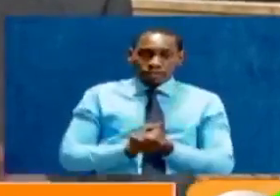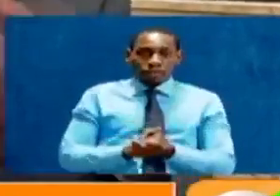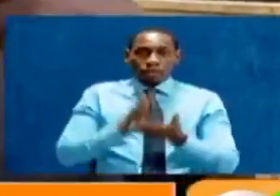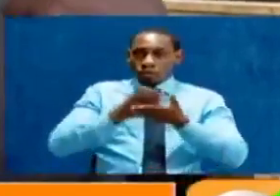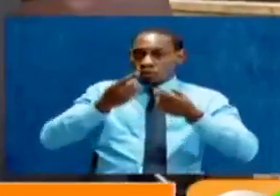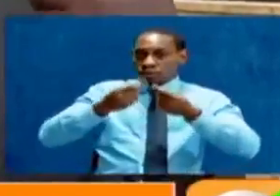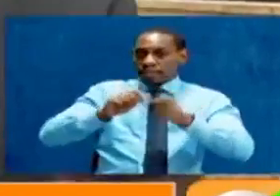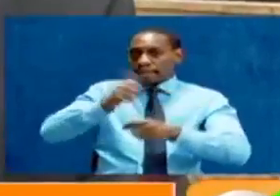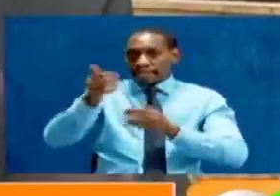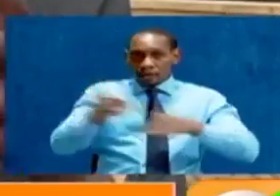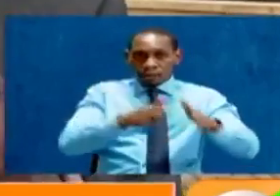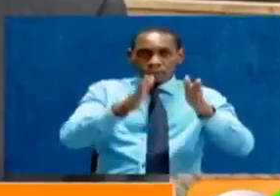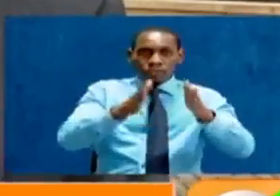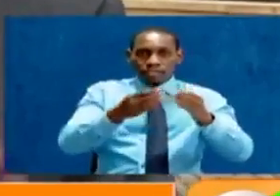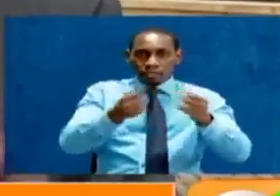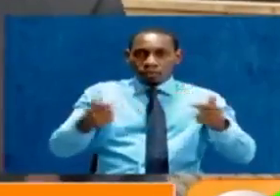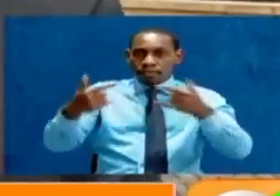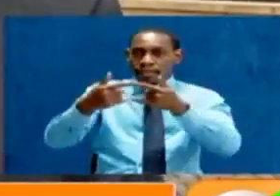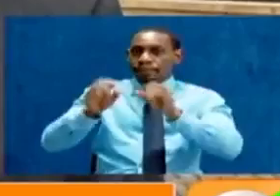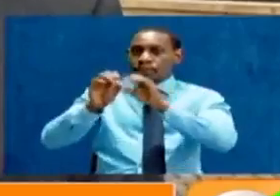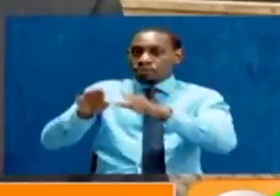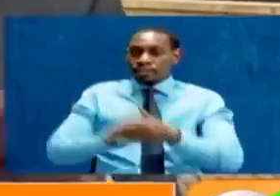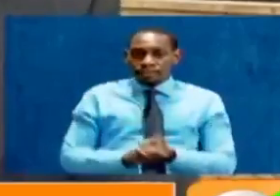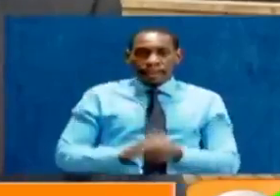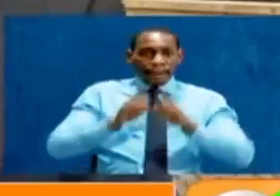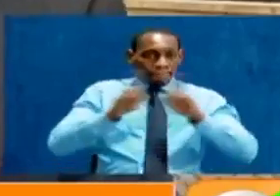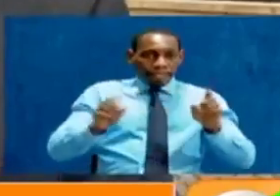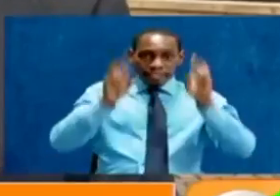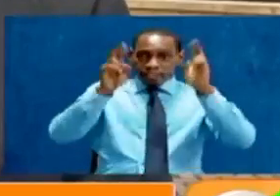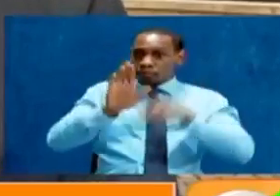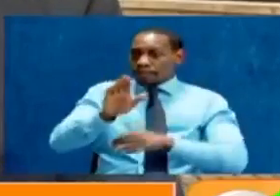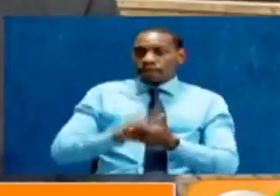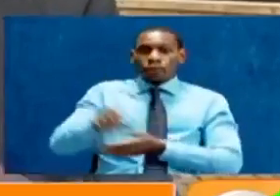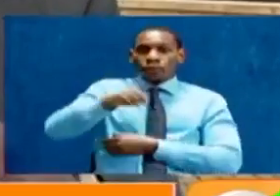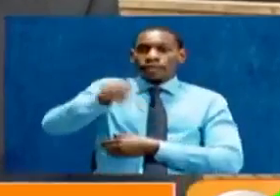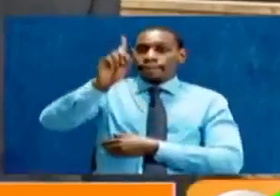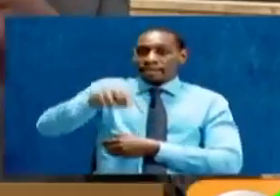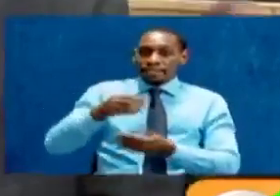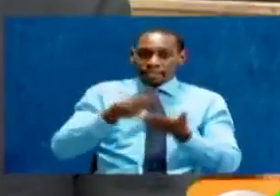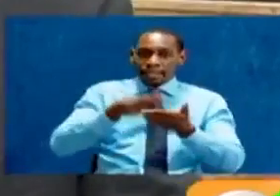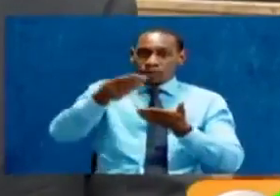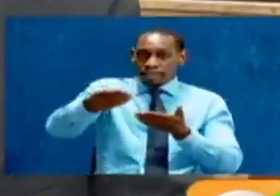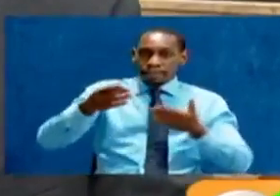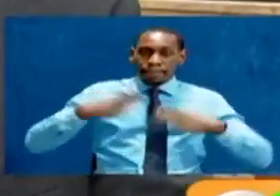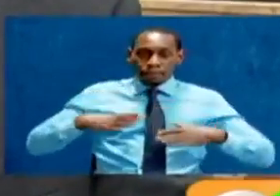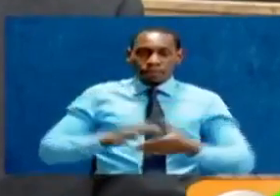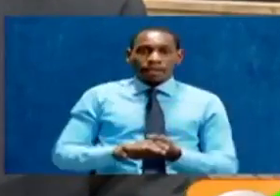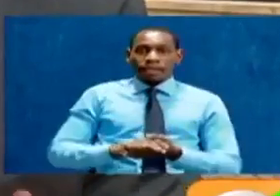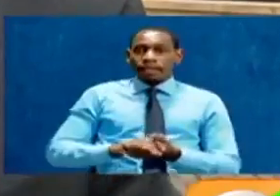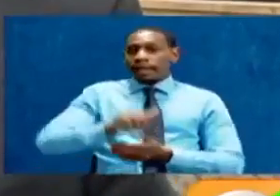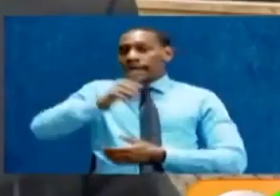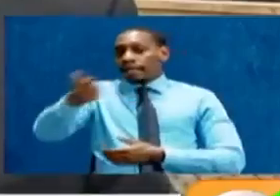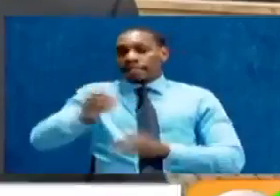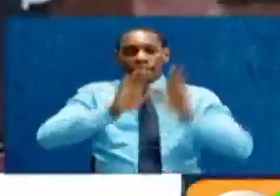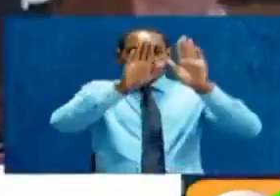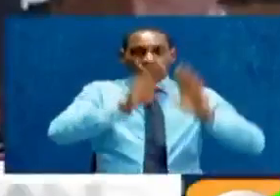is try another alternative way of bridging the gap of not losing. But on this one, we must give money to the people, not